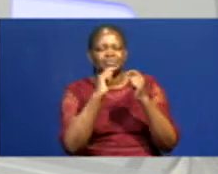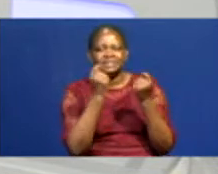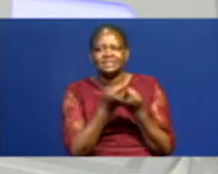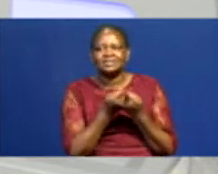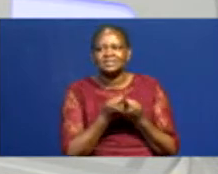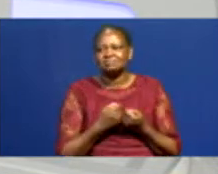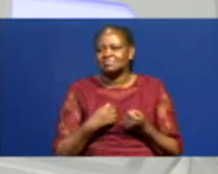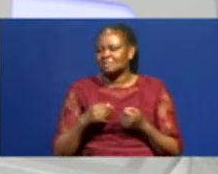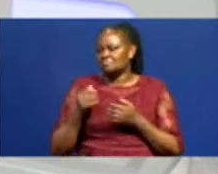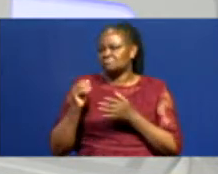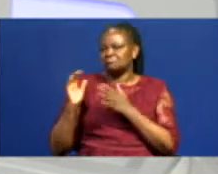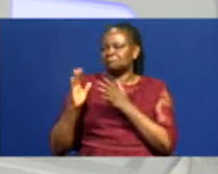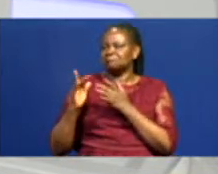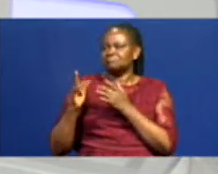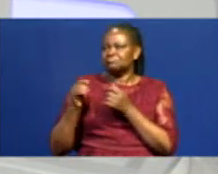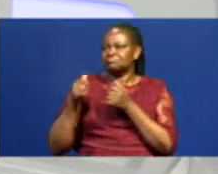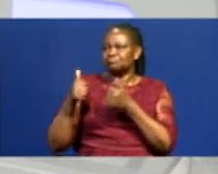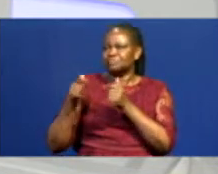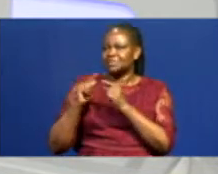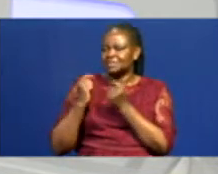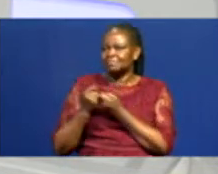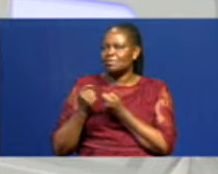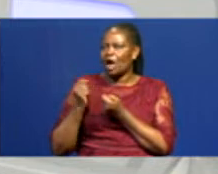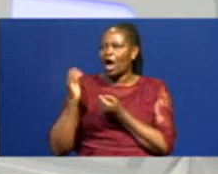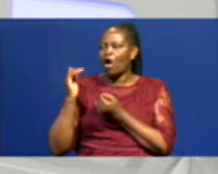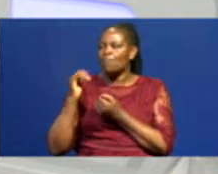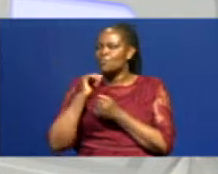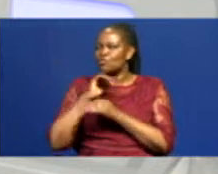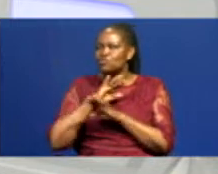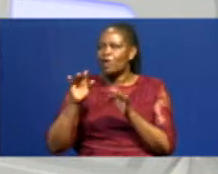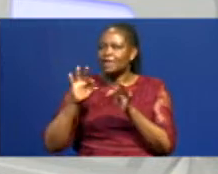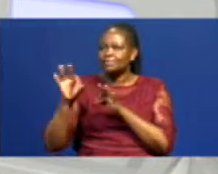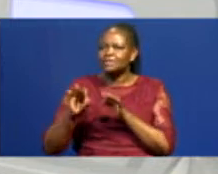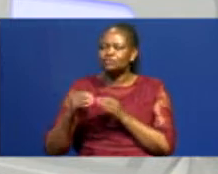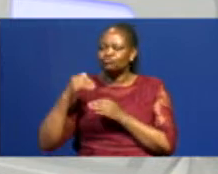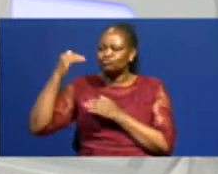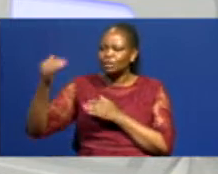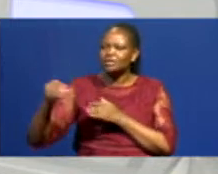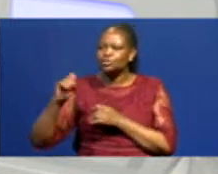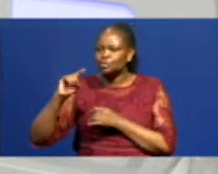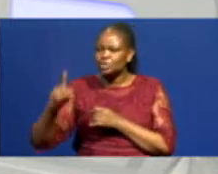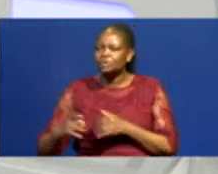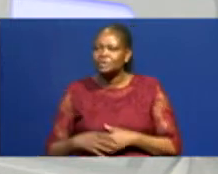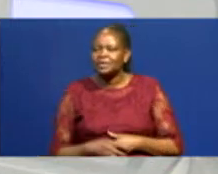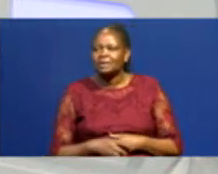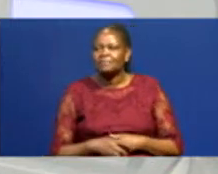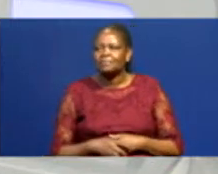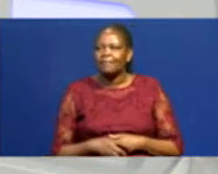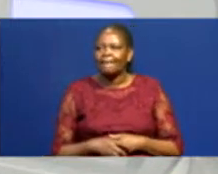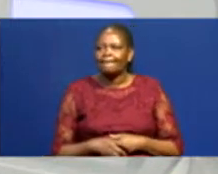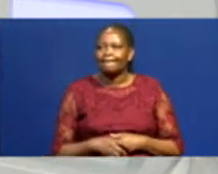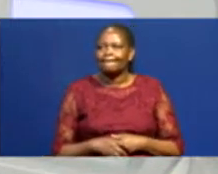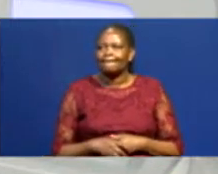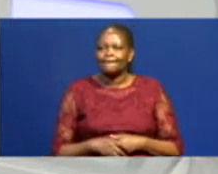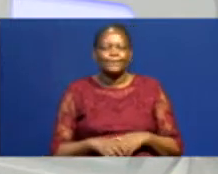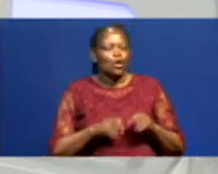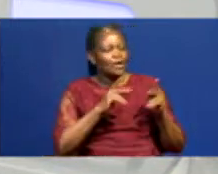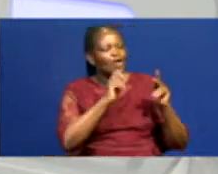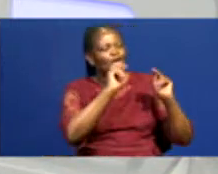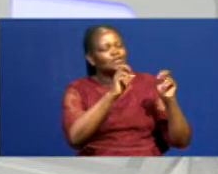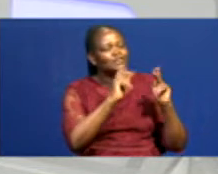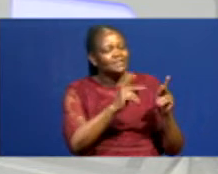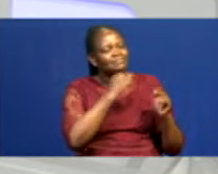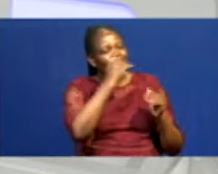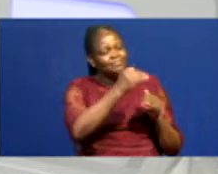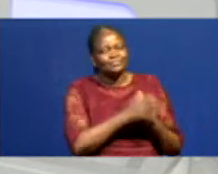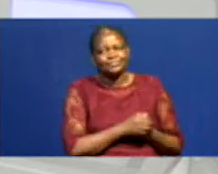an average player in an elite team. I hope no explanations. Next. Okay. No, well, okay, all right.